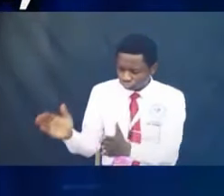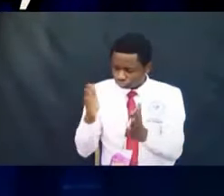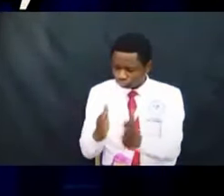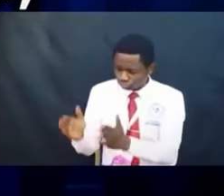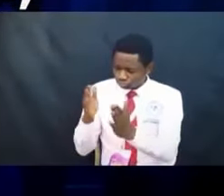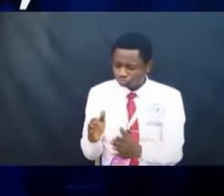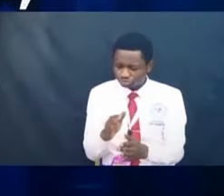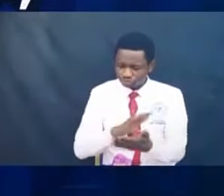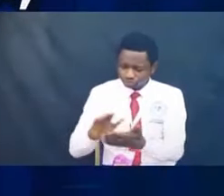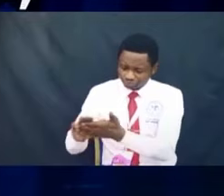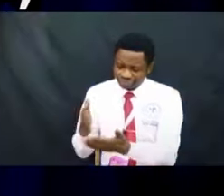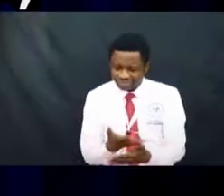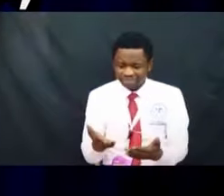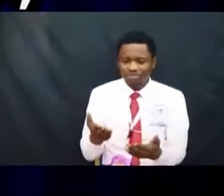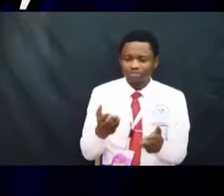I direct you.